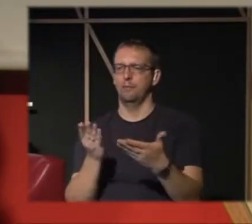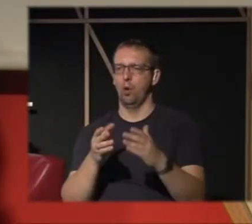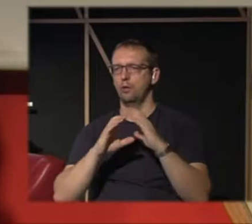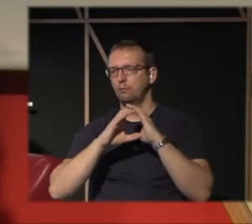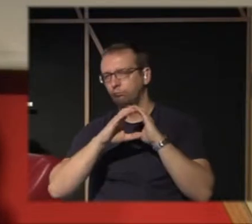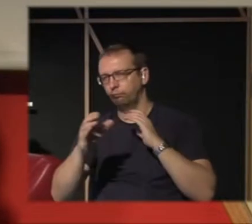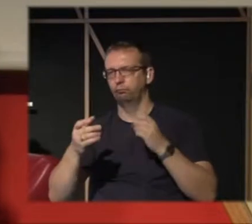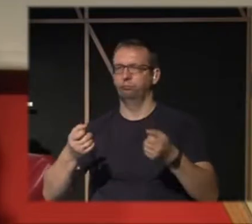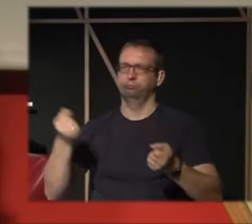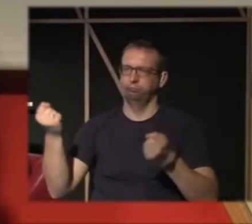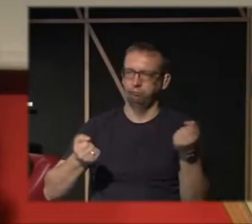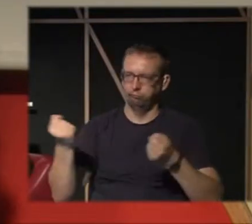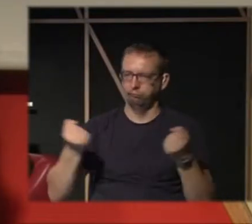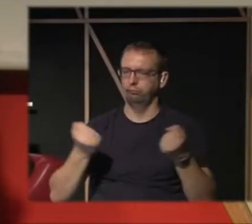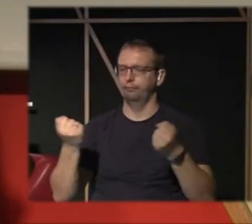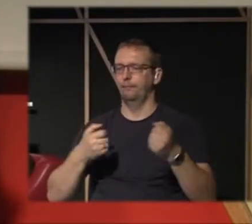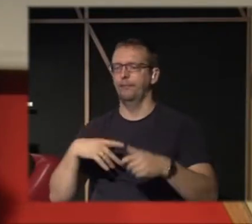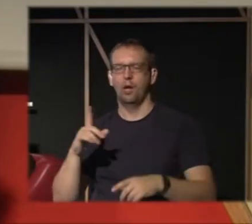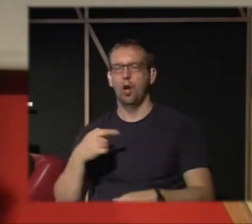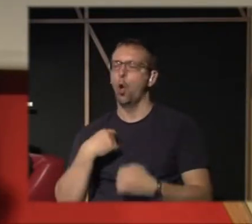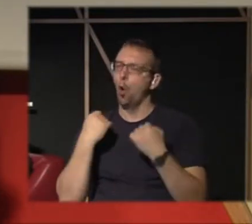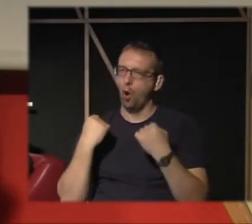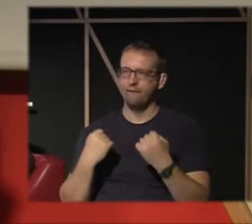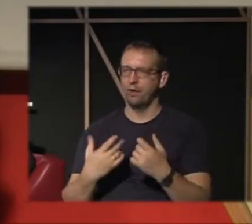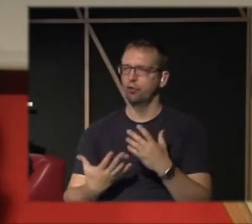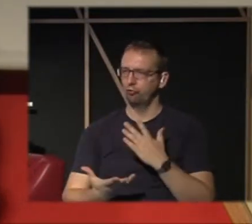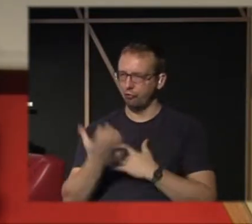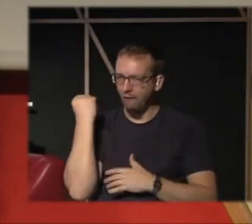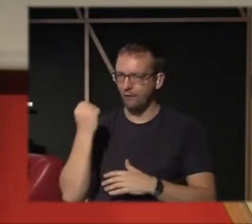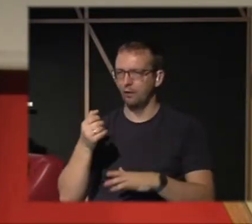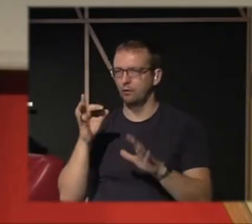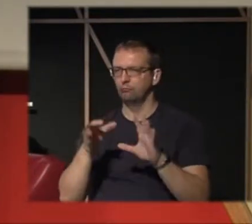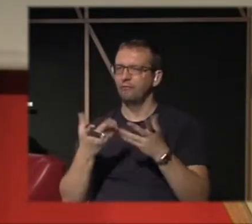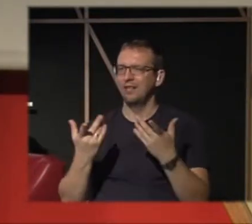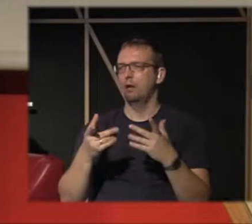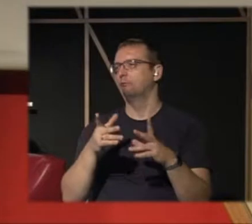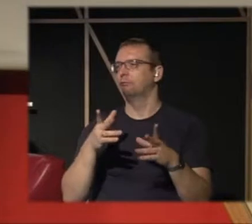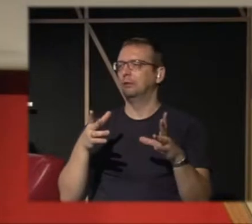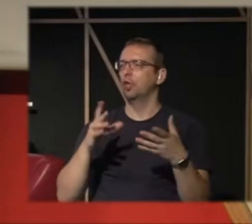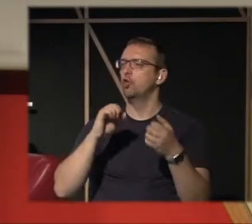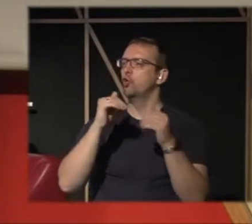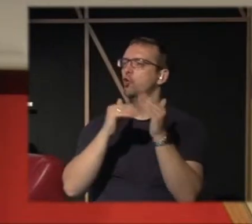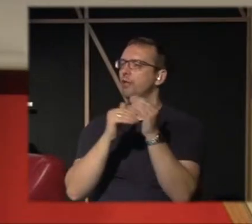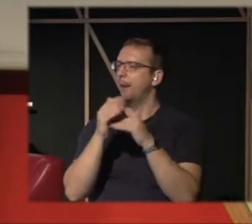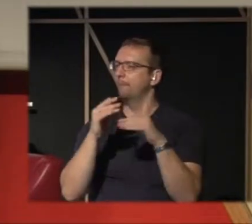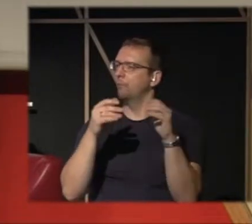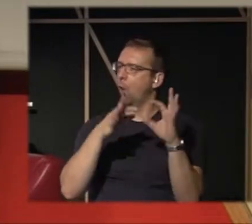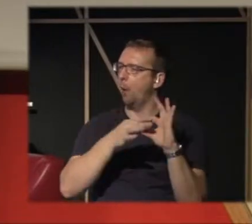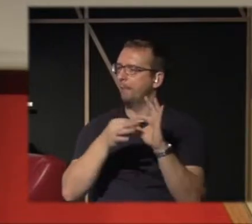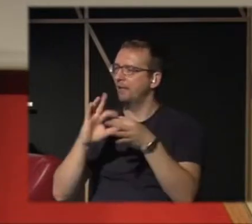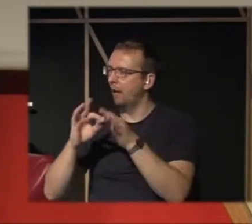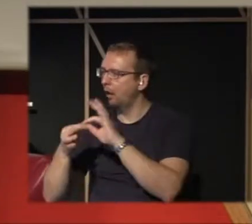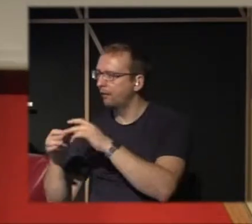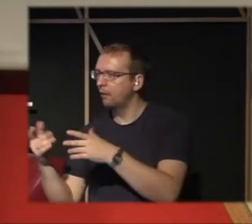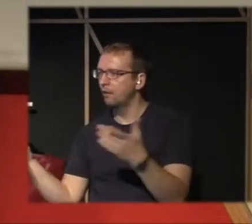to have a combi system in place, which will mean that all supporters with a match